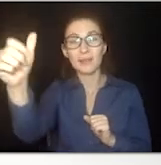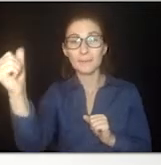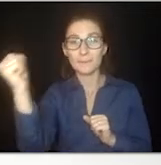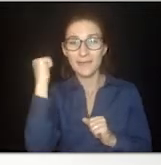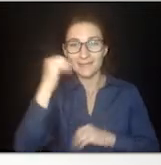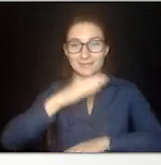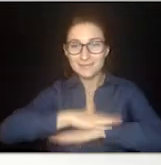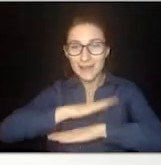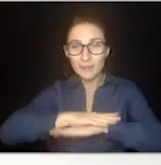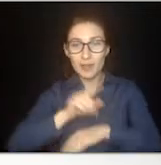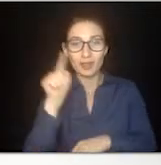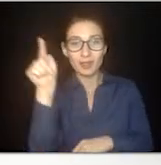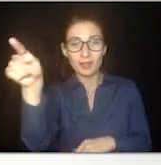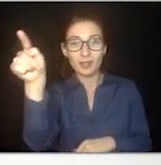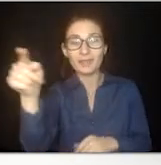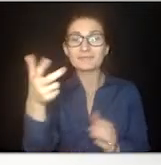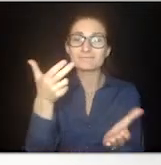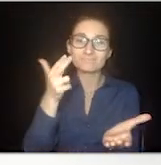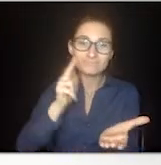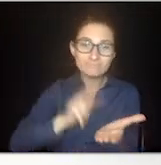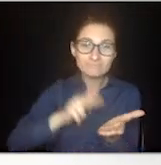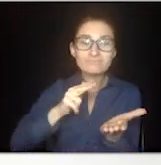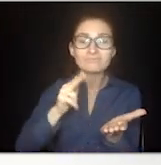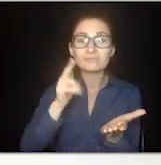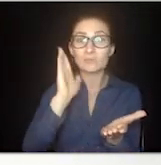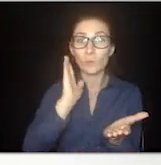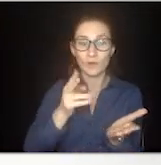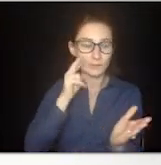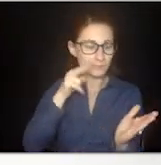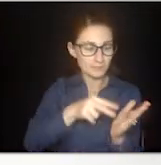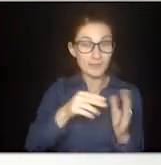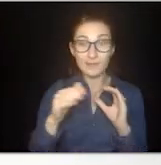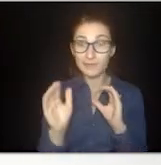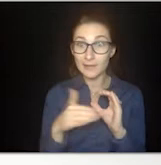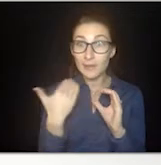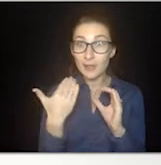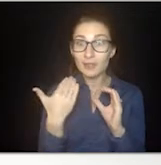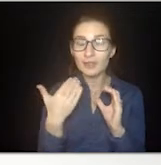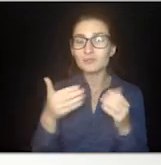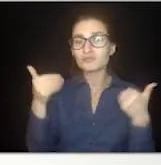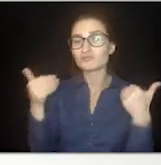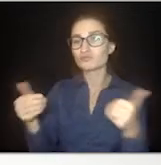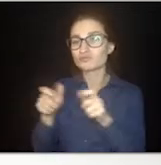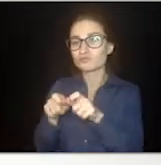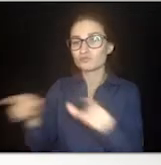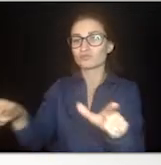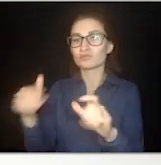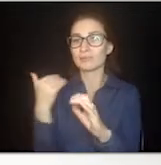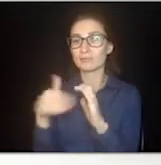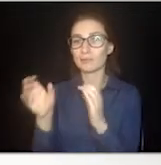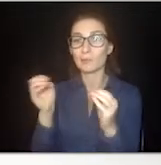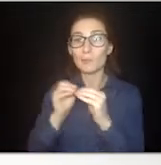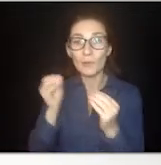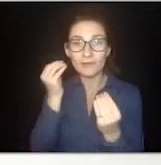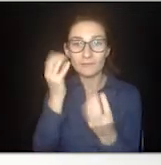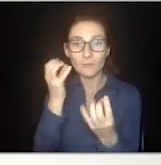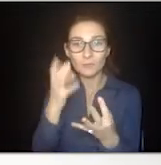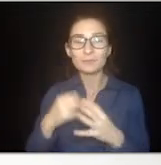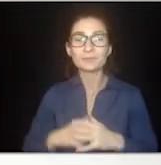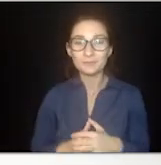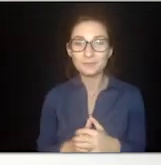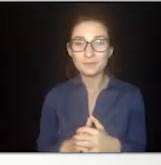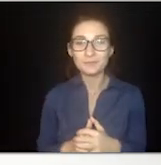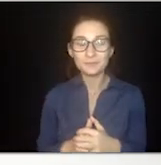table, there is sign-in sheets. You can fill that out, and then we'll get your email address from that and be able to send you